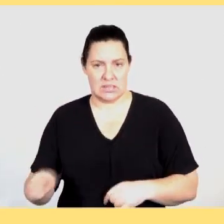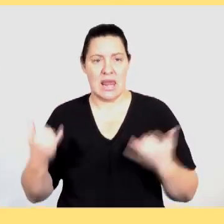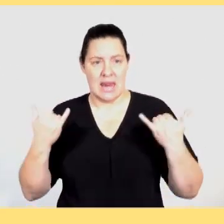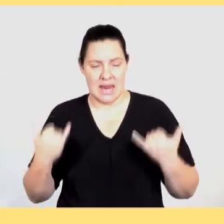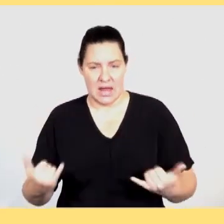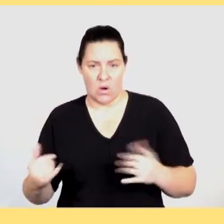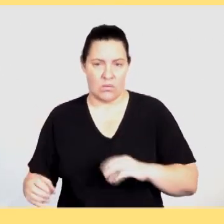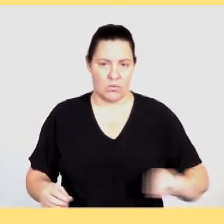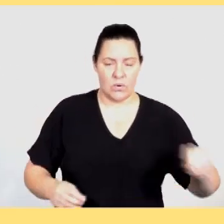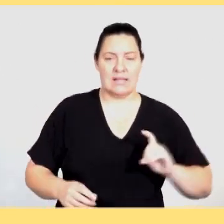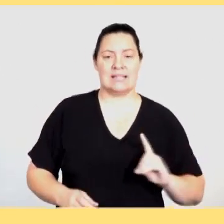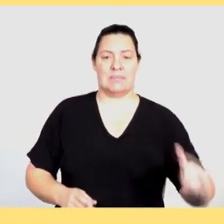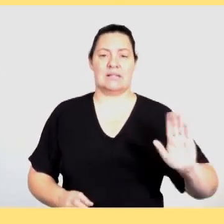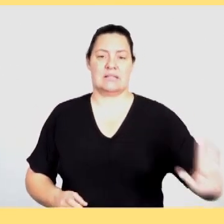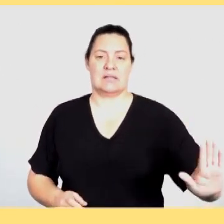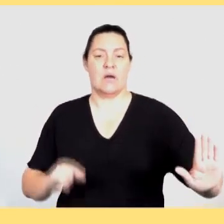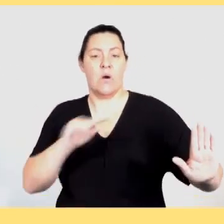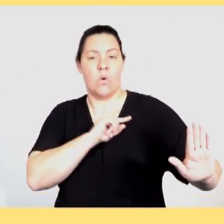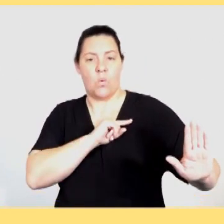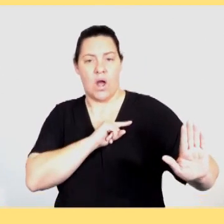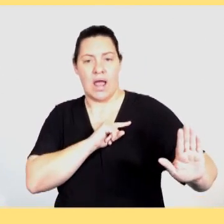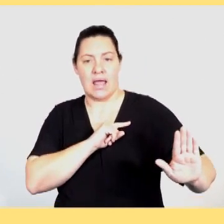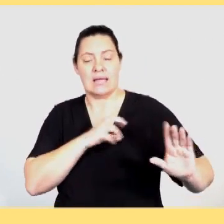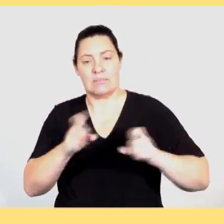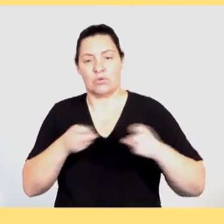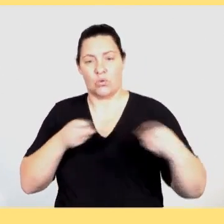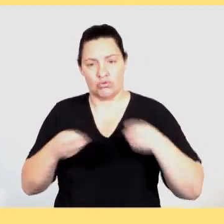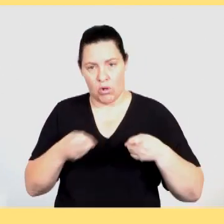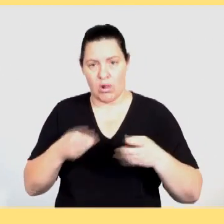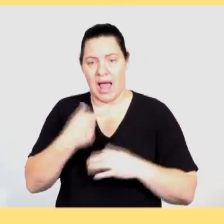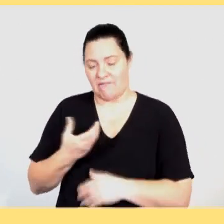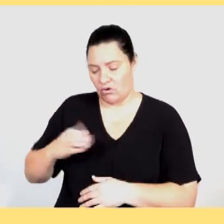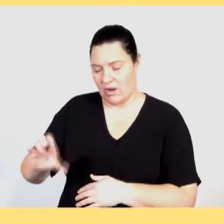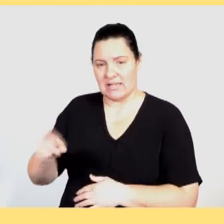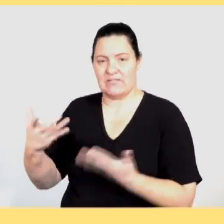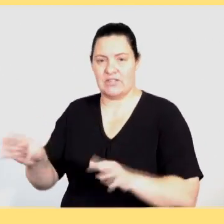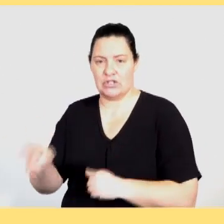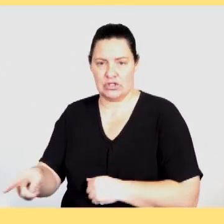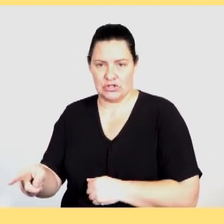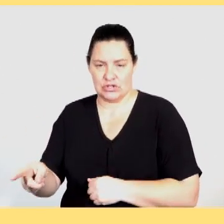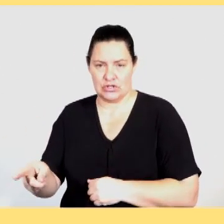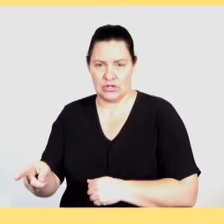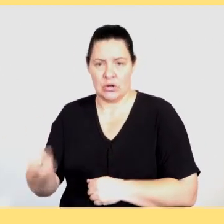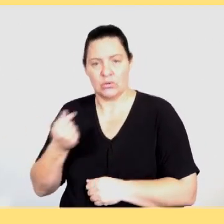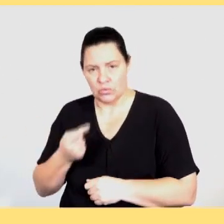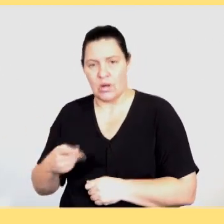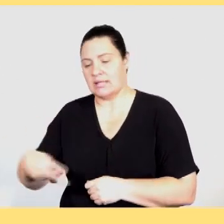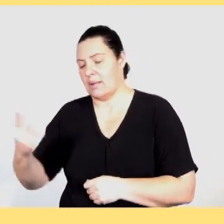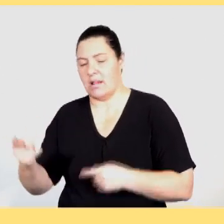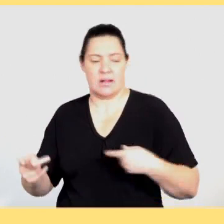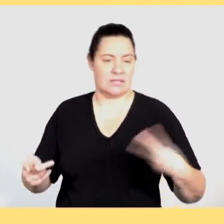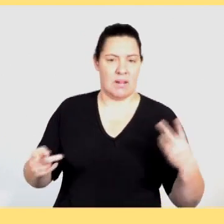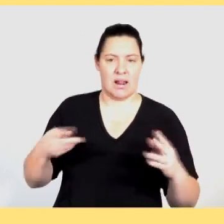am now going to debit it because in the debtors control, I have credited it to